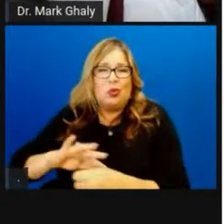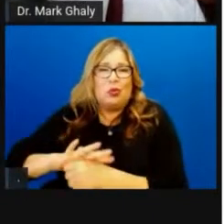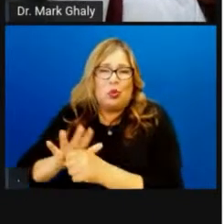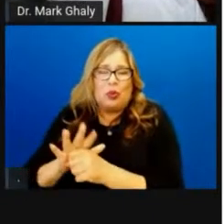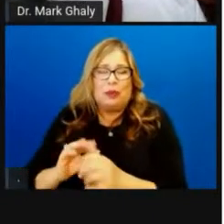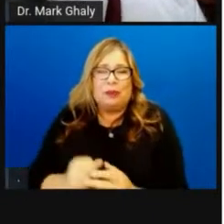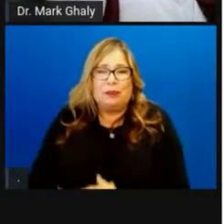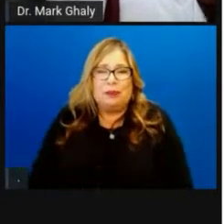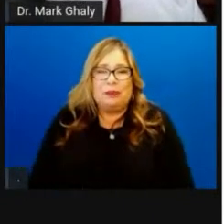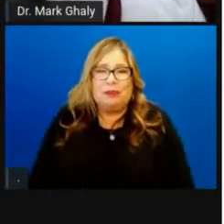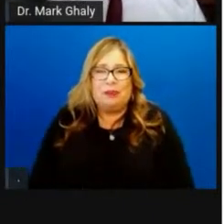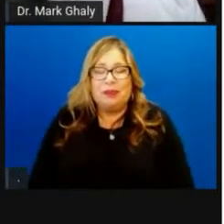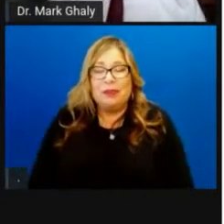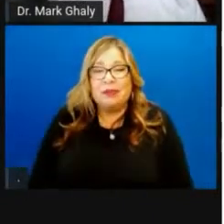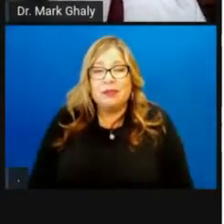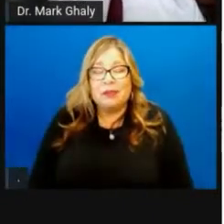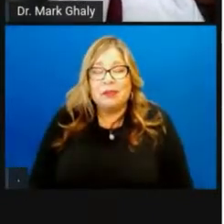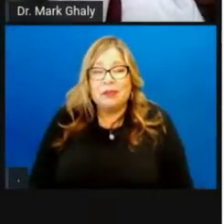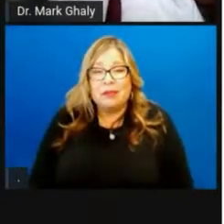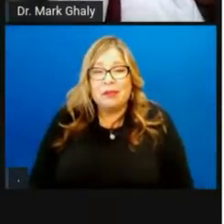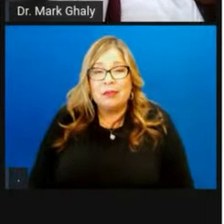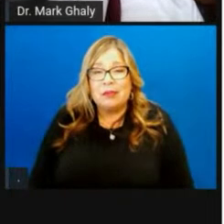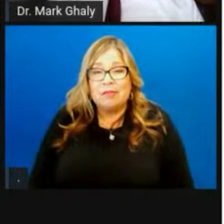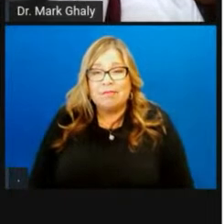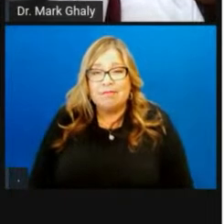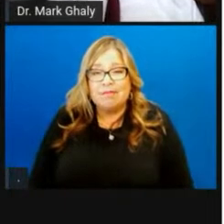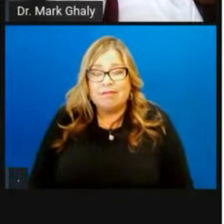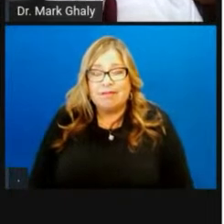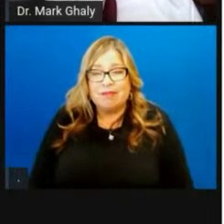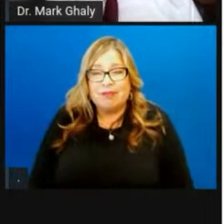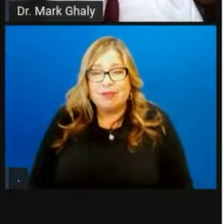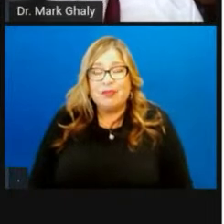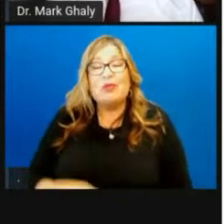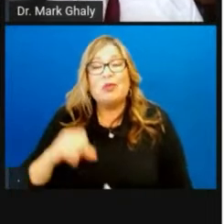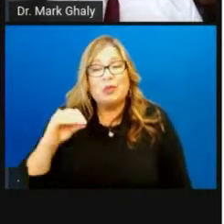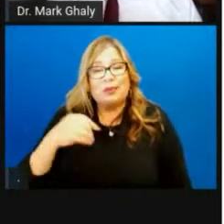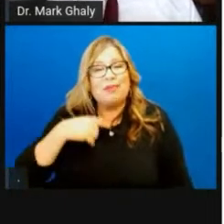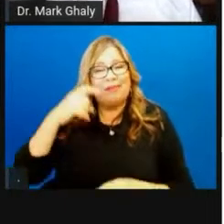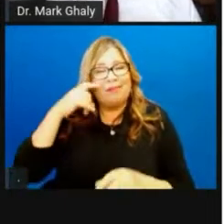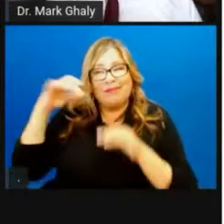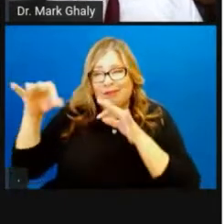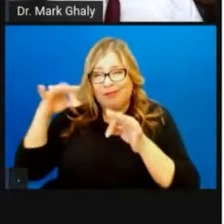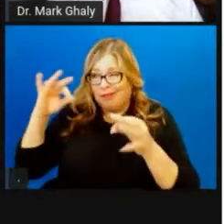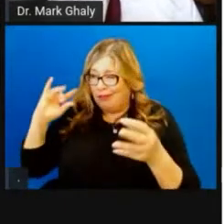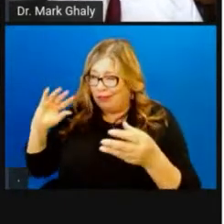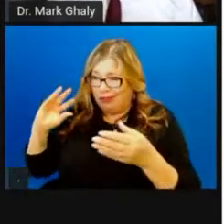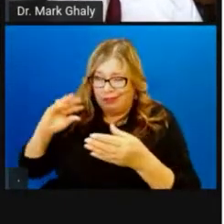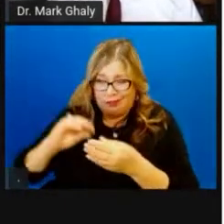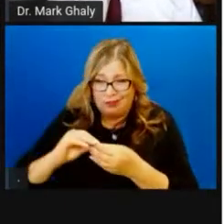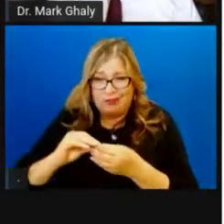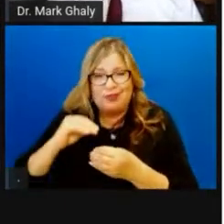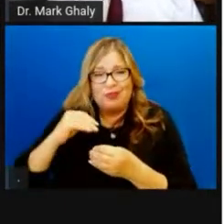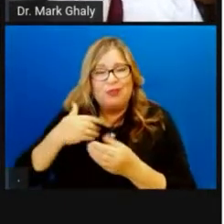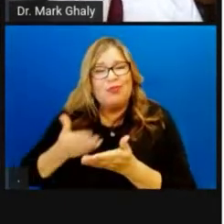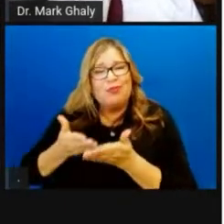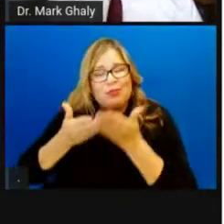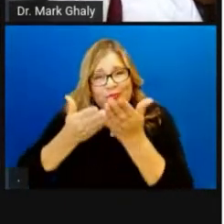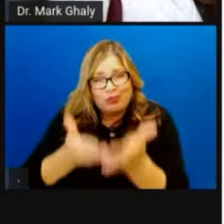So to wrap up, we hopefully have continued to lay out a science-driven approach